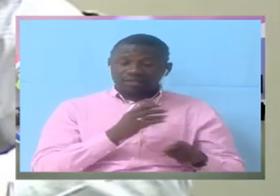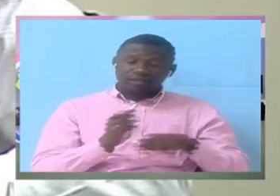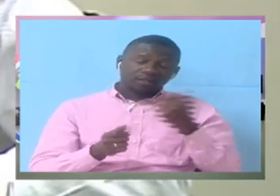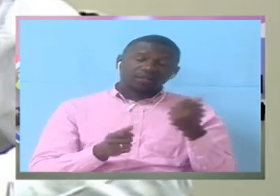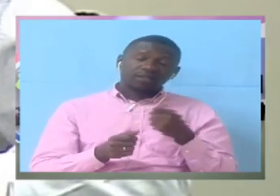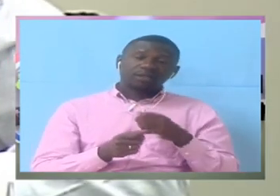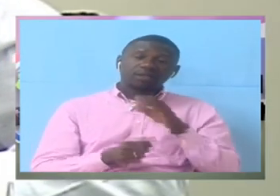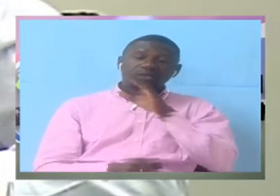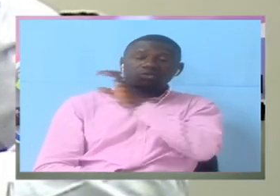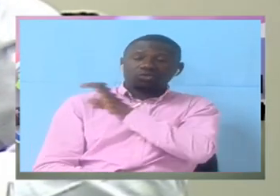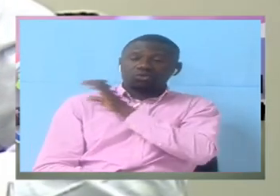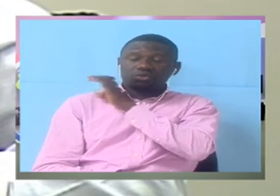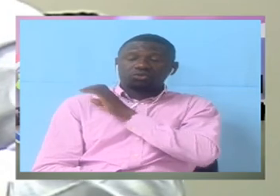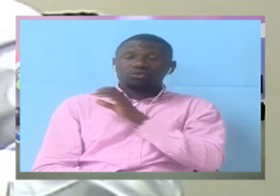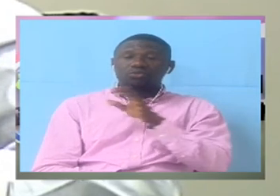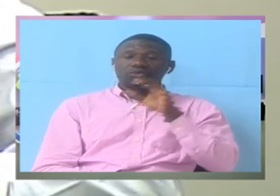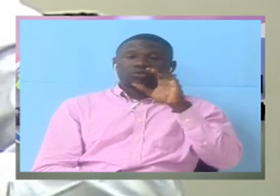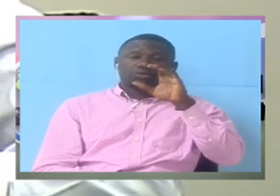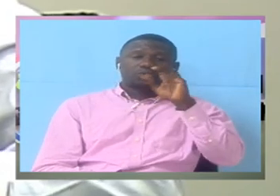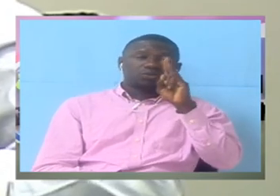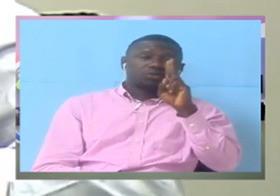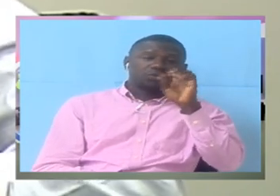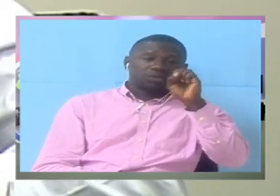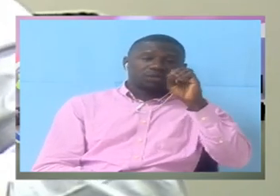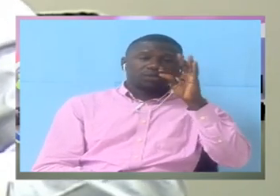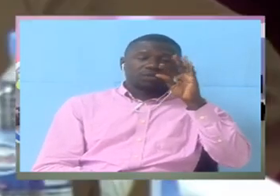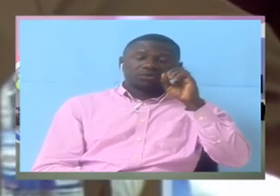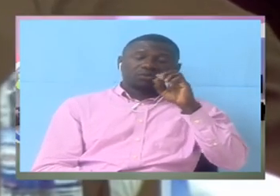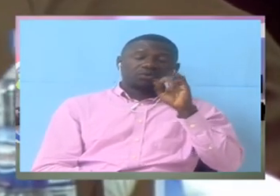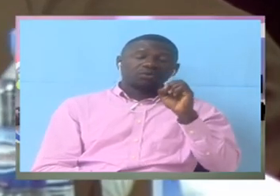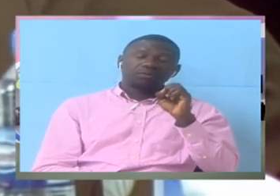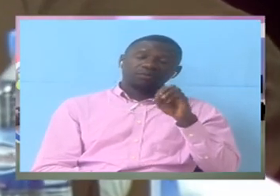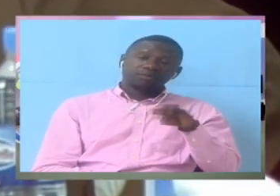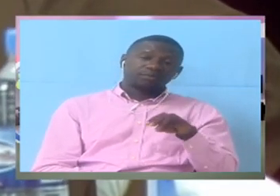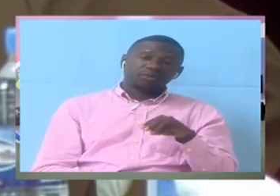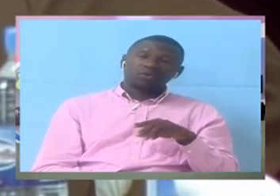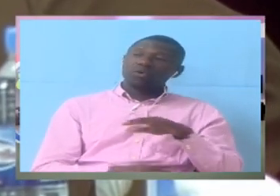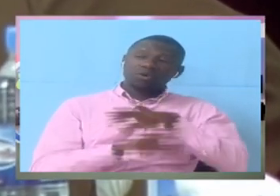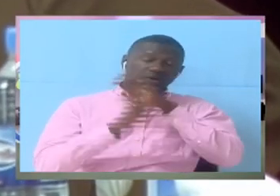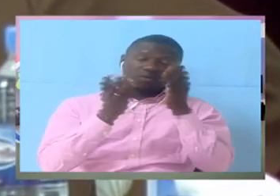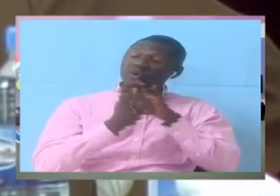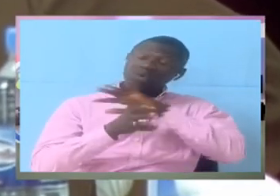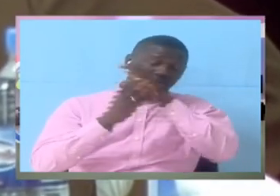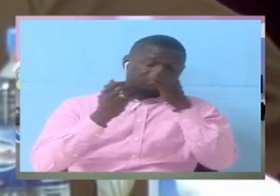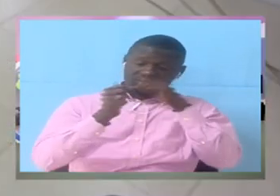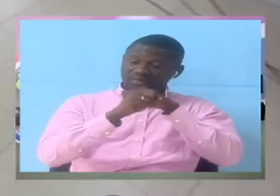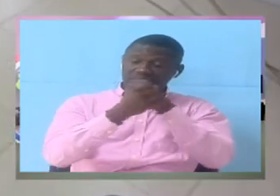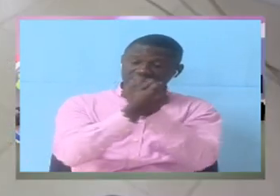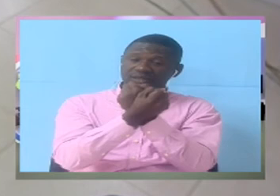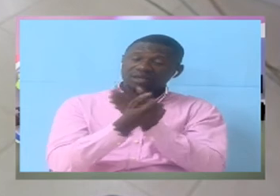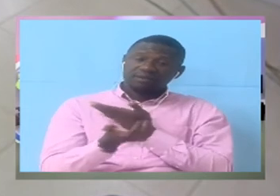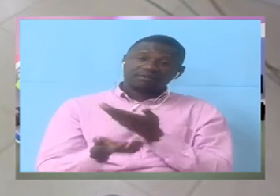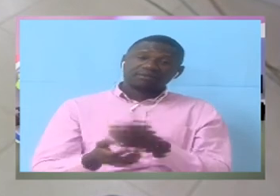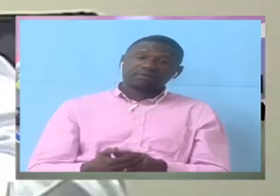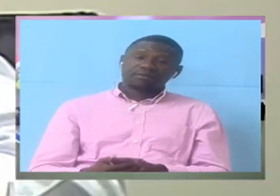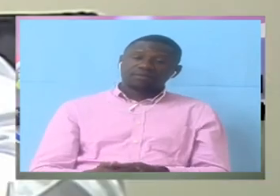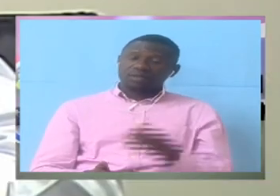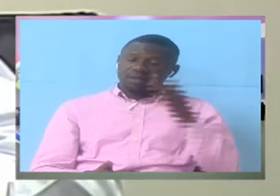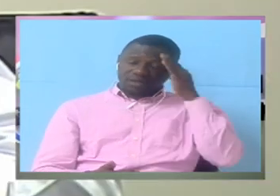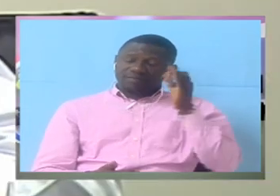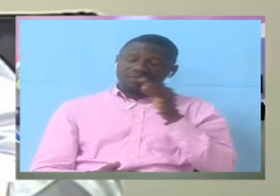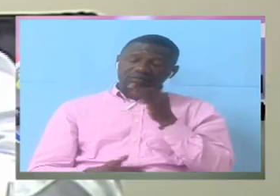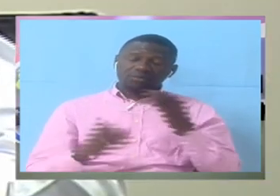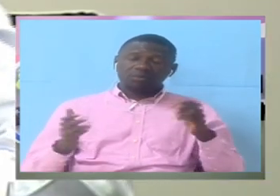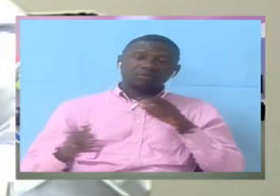members of the fire service and the customs. Na man ko ya bele soron. Other than that, all others were in prison. Thank you very much, Mr. Chairman, for